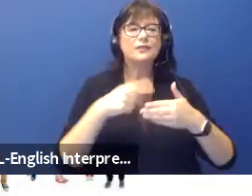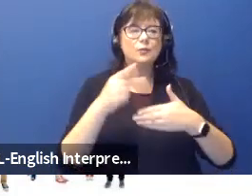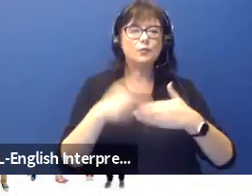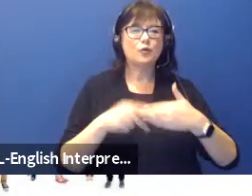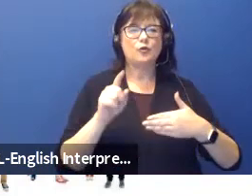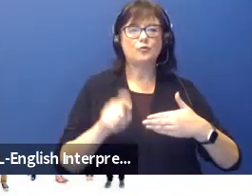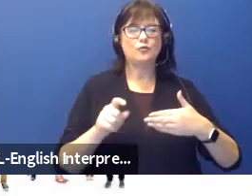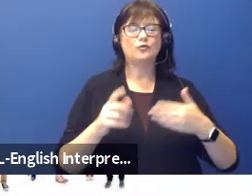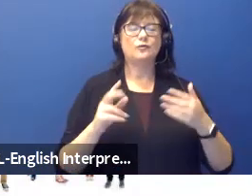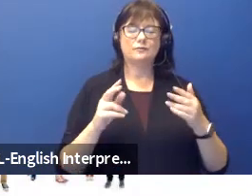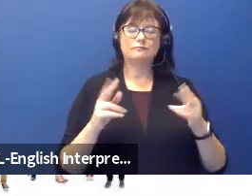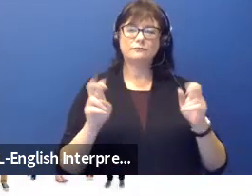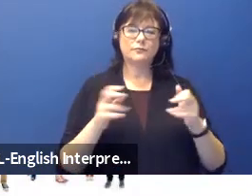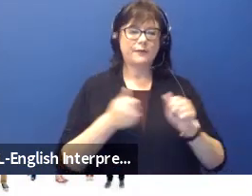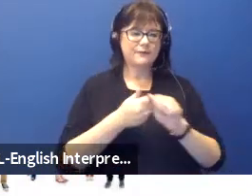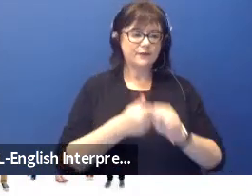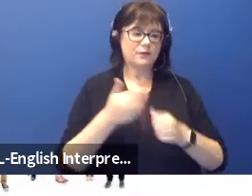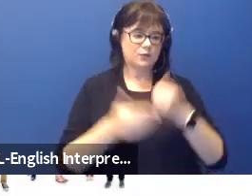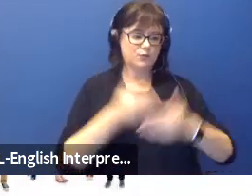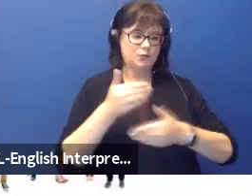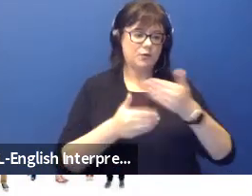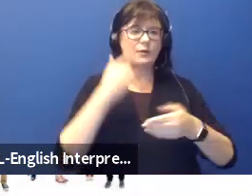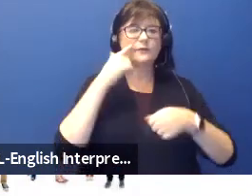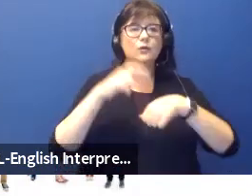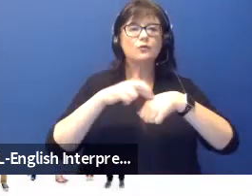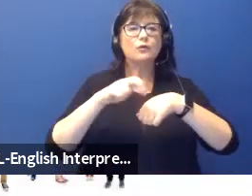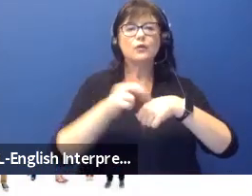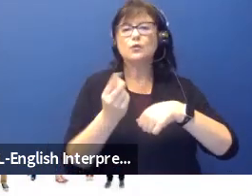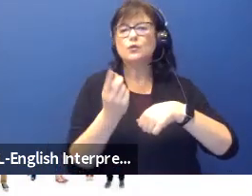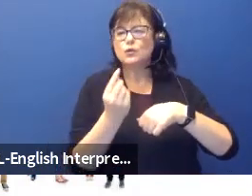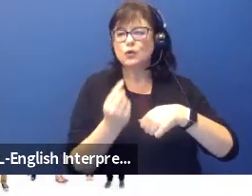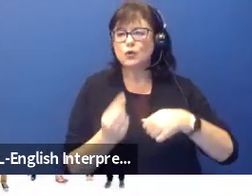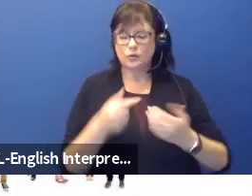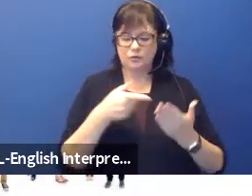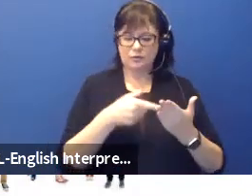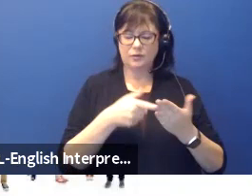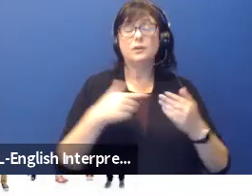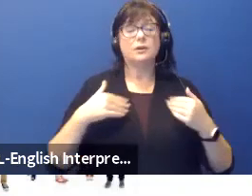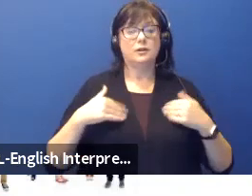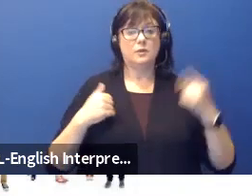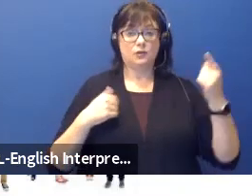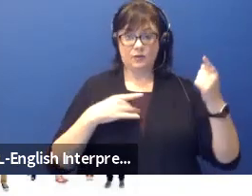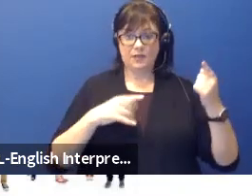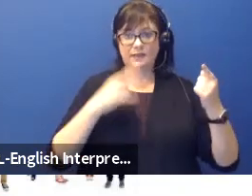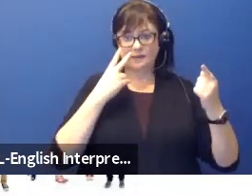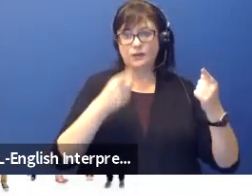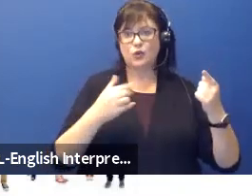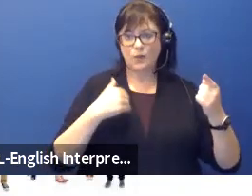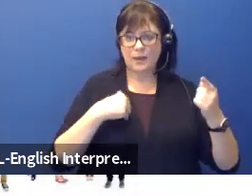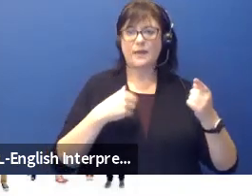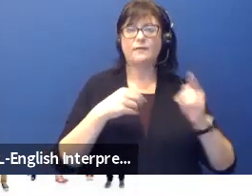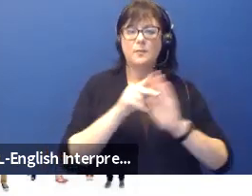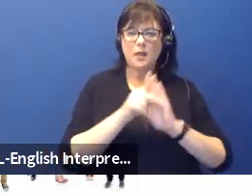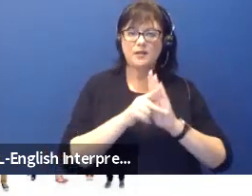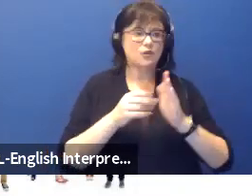document your referrals. The ministry looks very positively on the fact that we have processes in place and we have processes documented